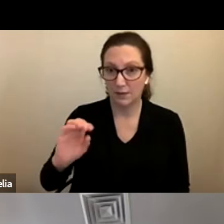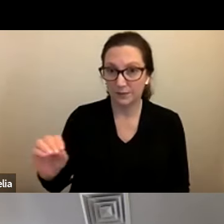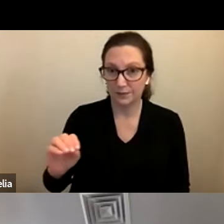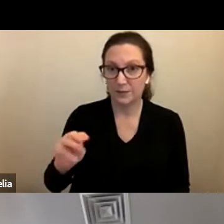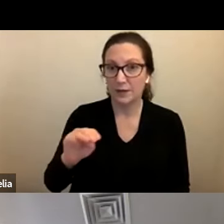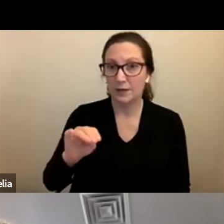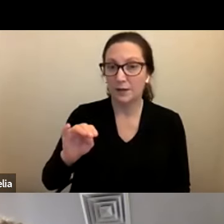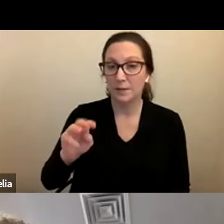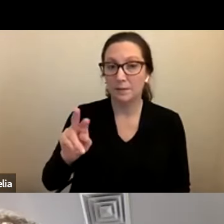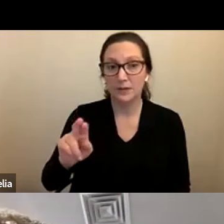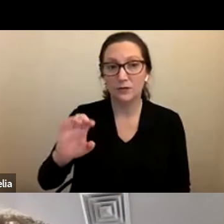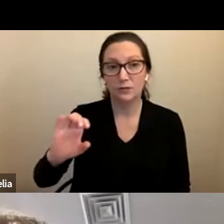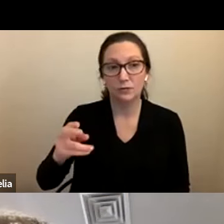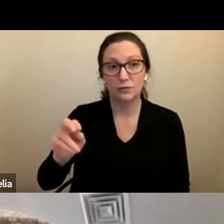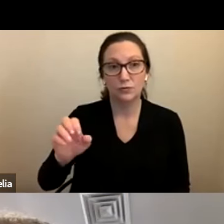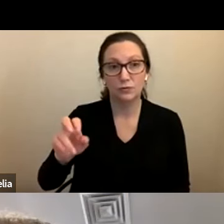Mr. Chernow,